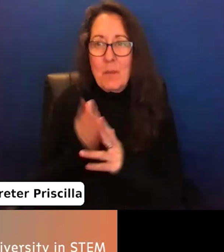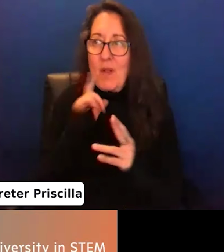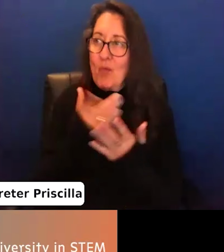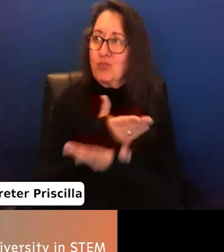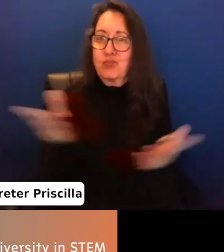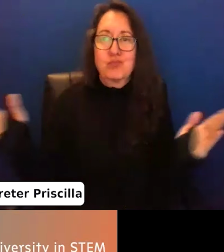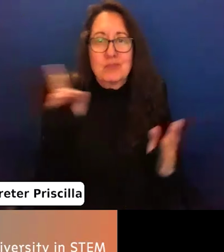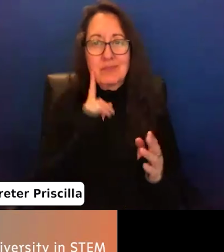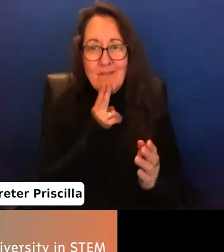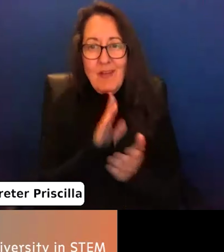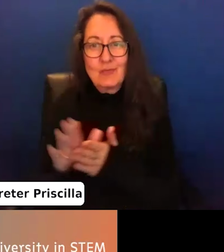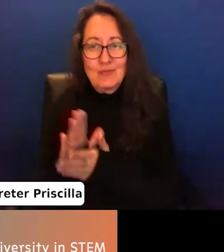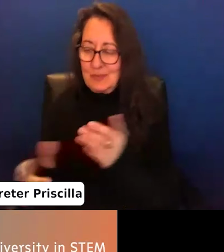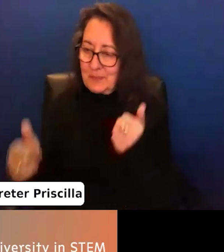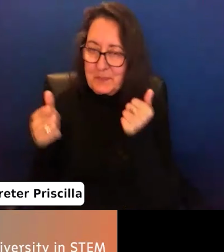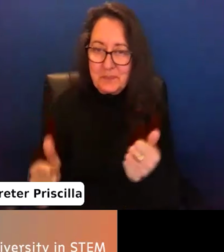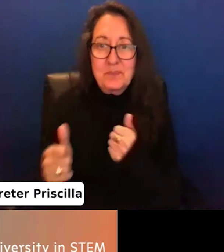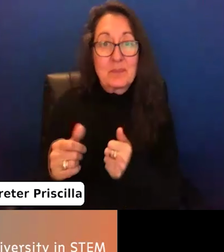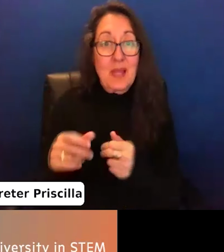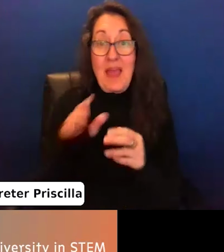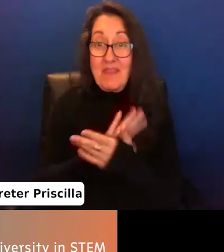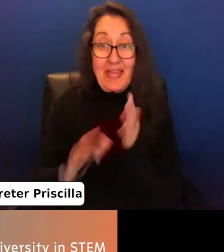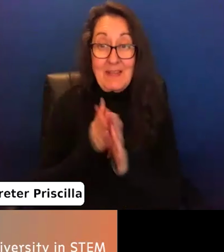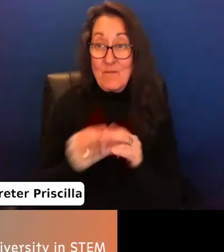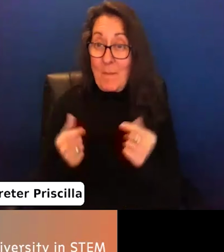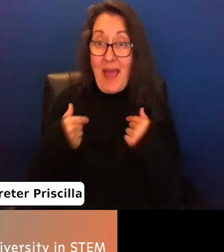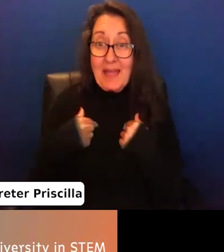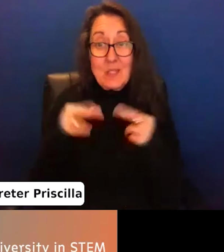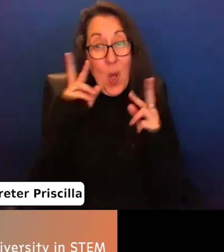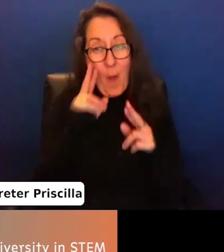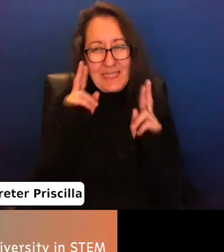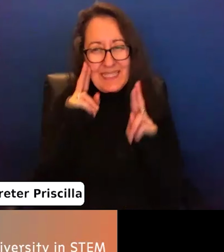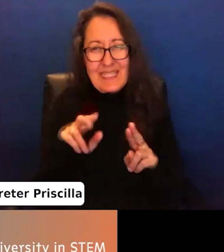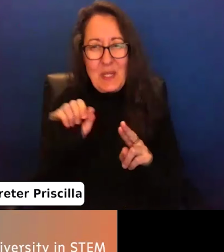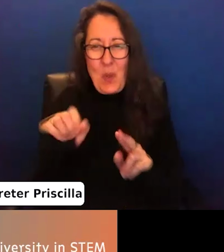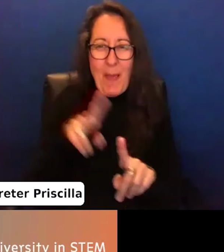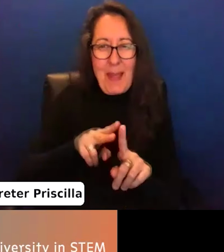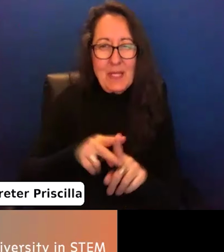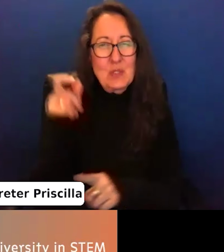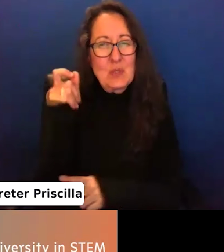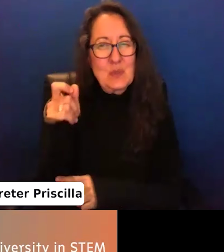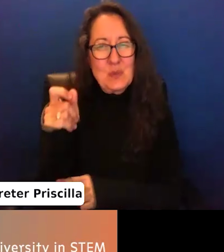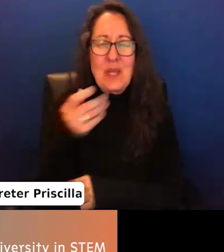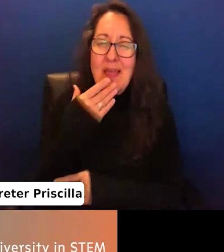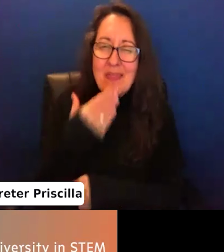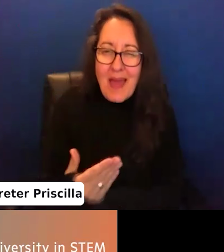Enjoy your afternoon, and we hope to see your application soon. Okay, thank you. Bye.